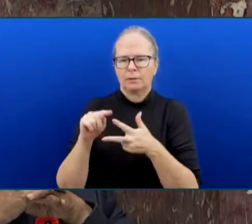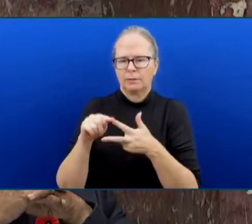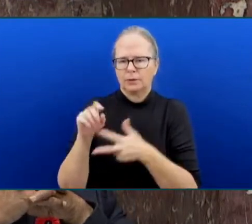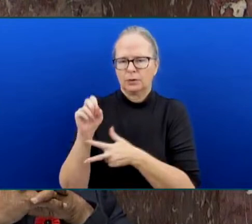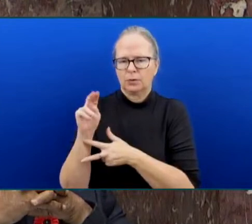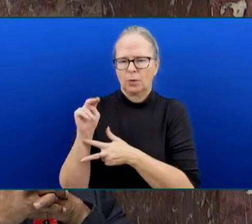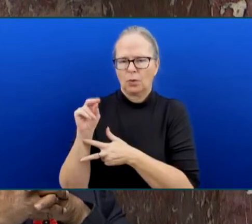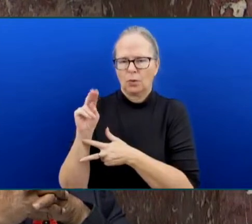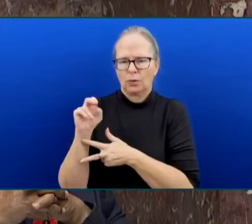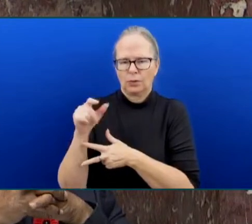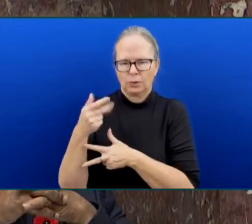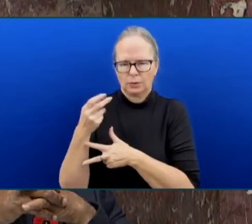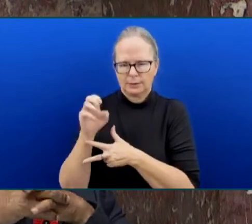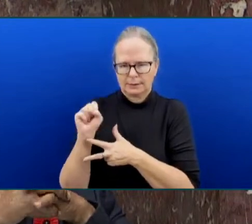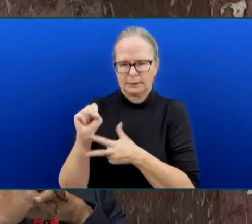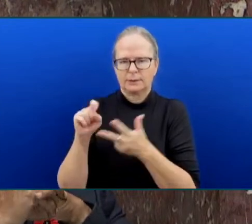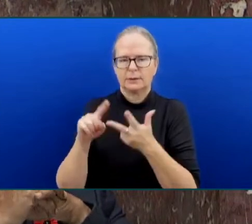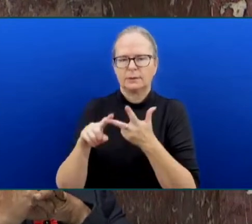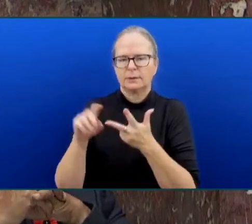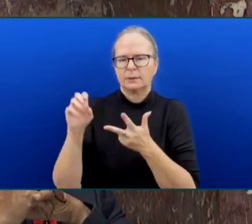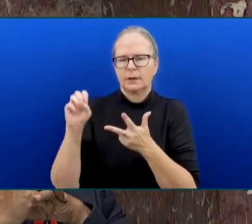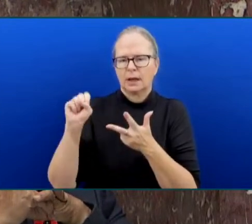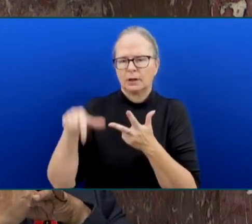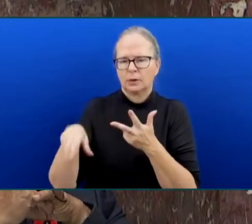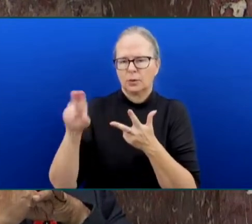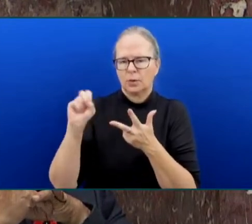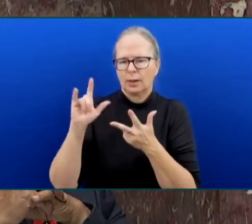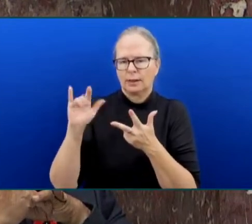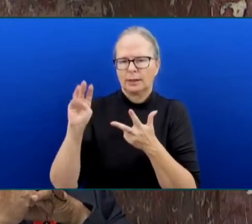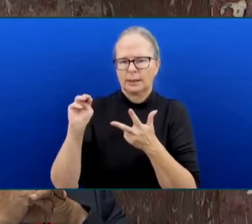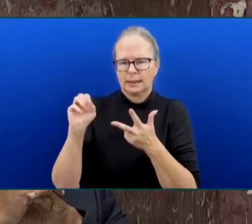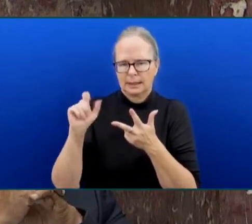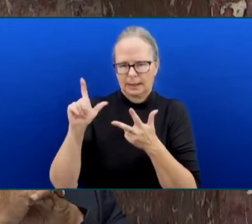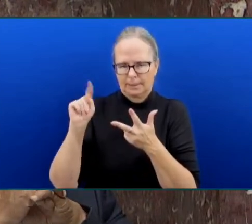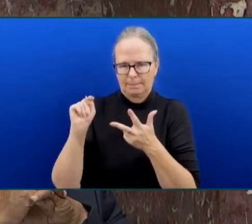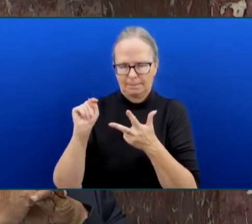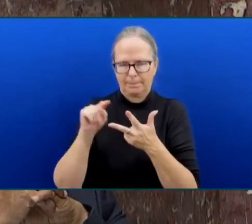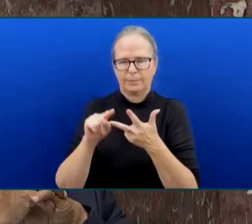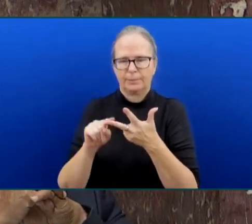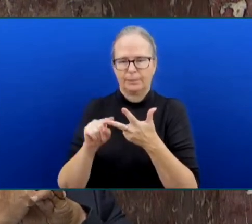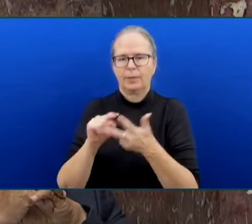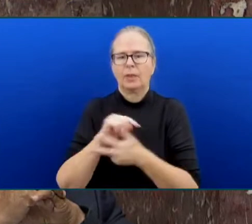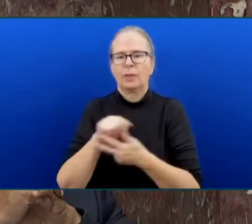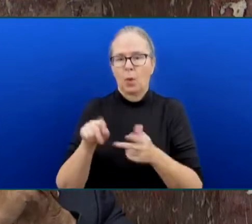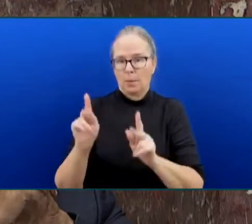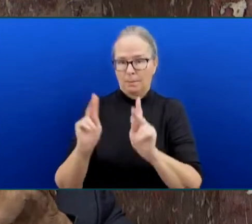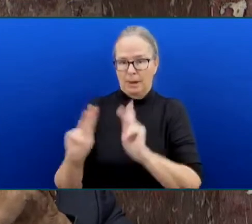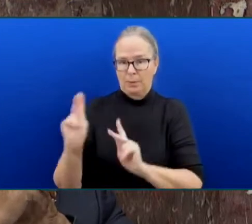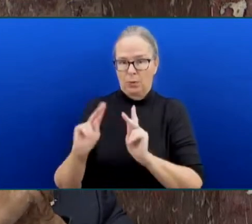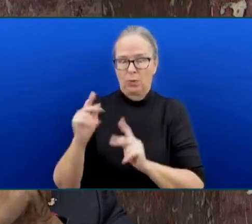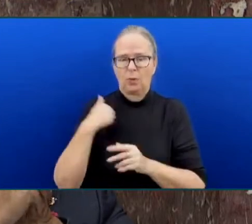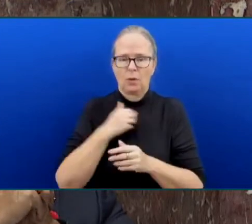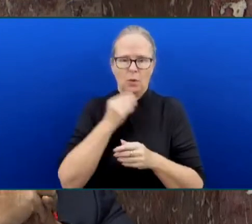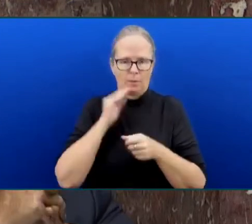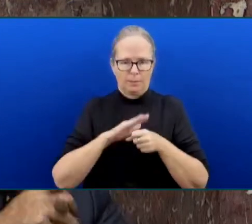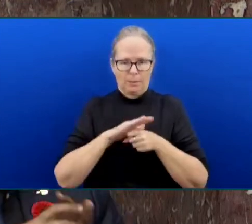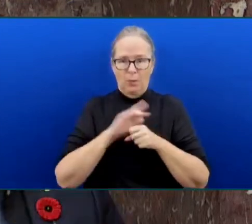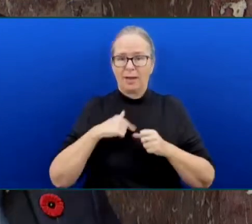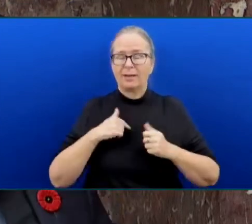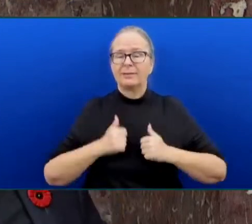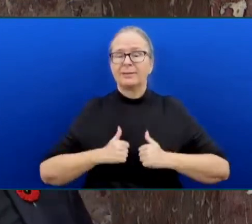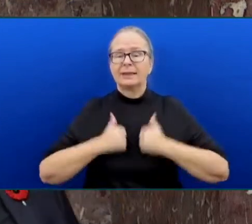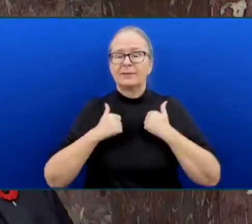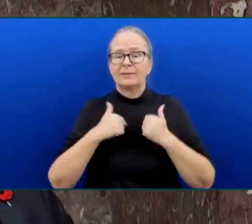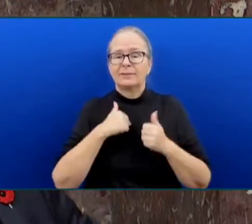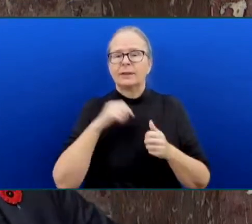the unceded territory of the Coast Salish, specifically the Tsleil-Waututh and Squamish nations. When I think of Halloween, I think